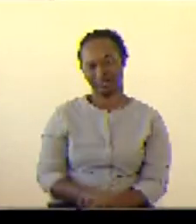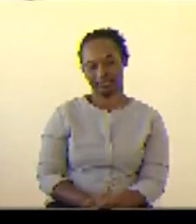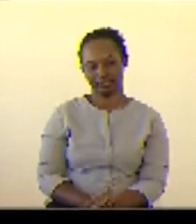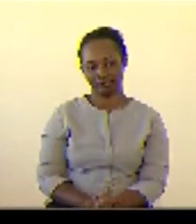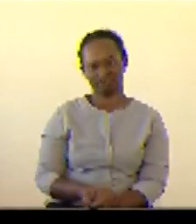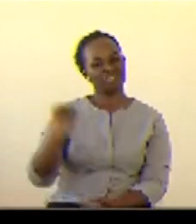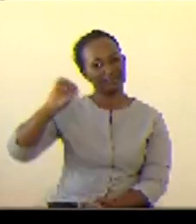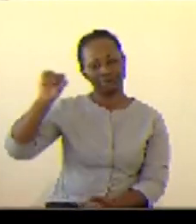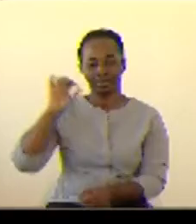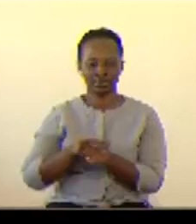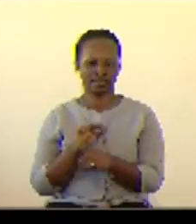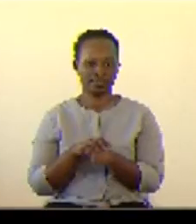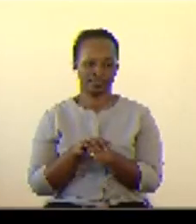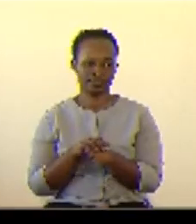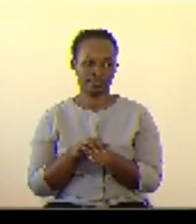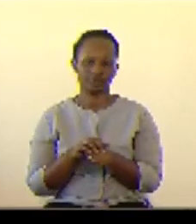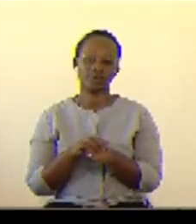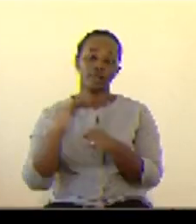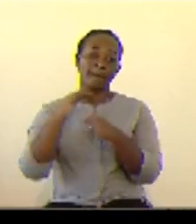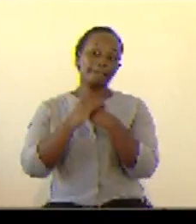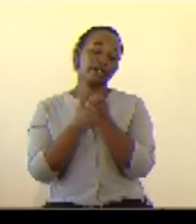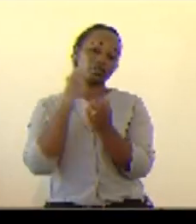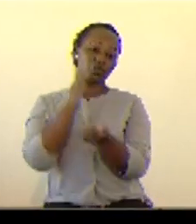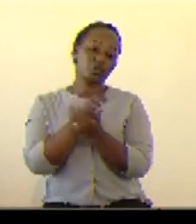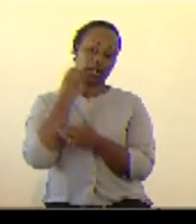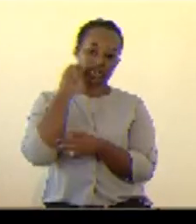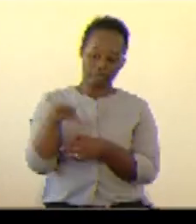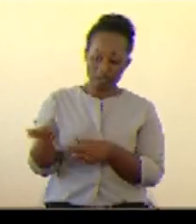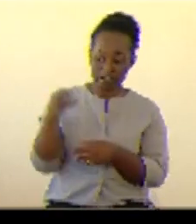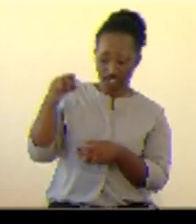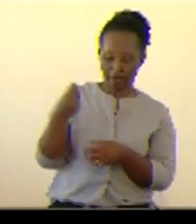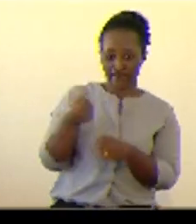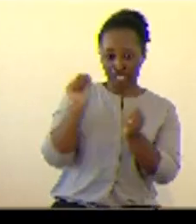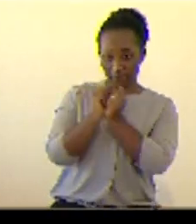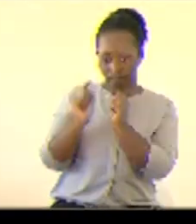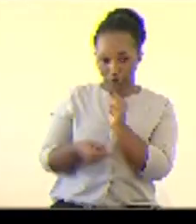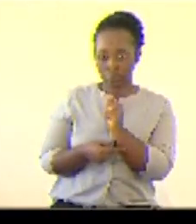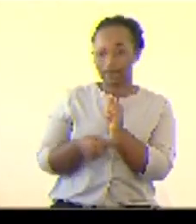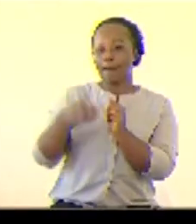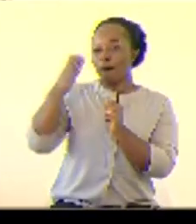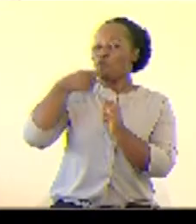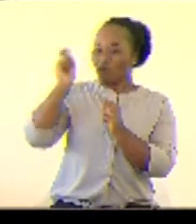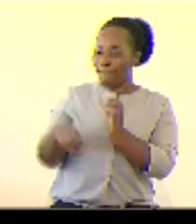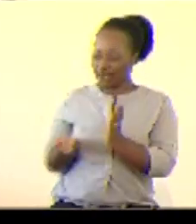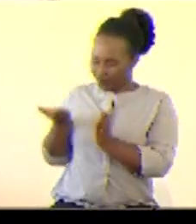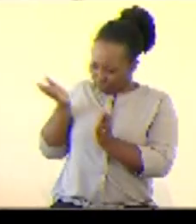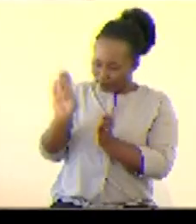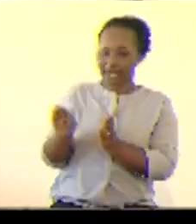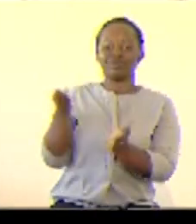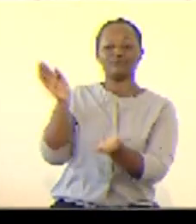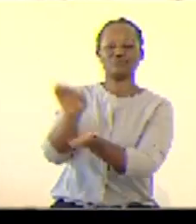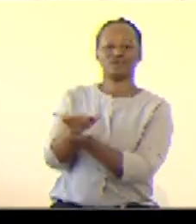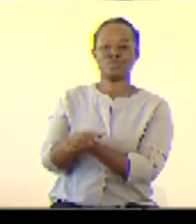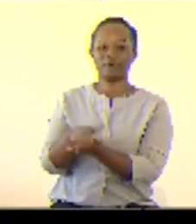It's dangerous. Make sure if you take out this 10,000, make sure you put it there, you compensate. Because